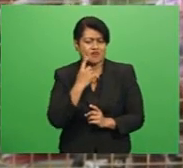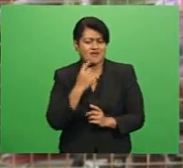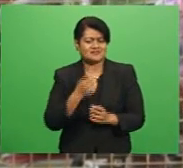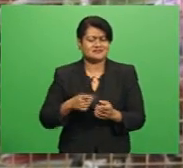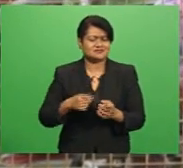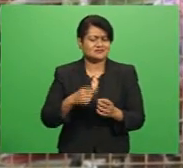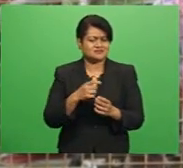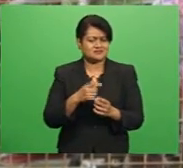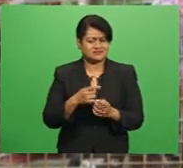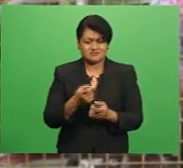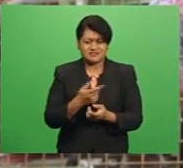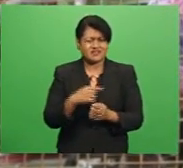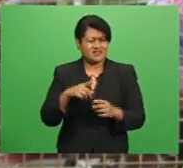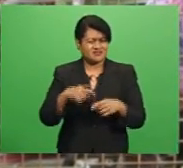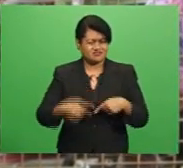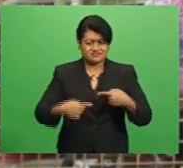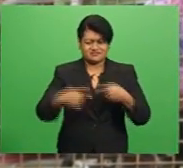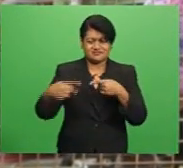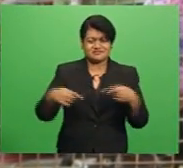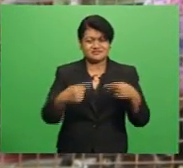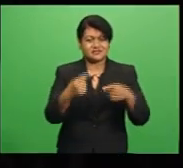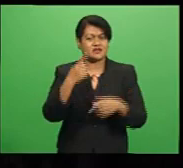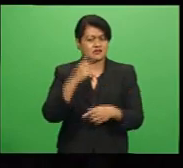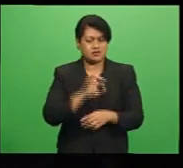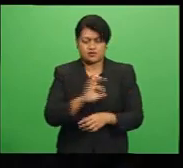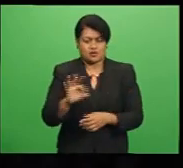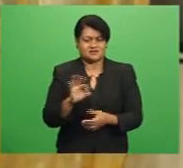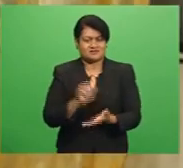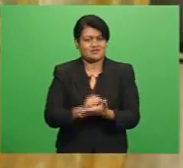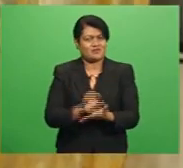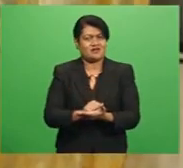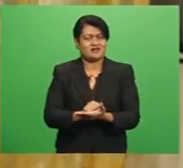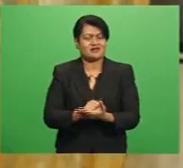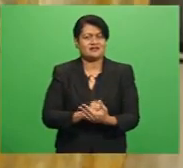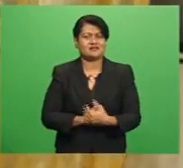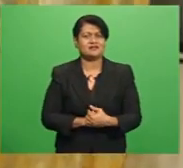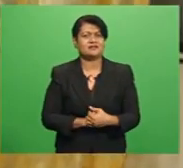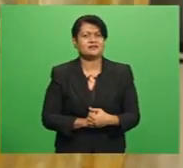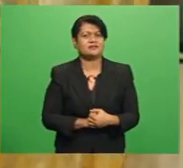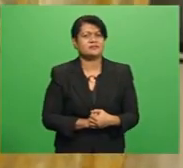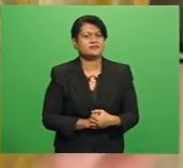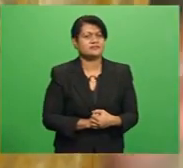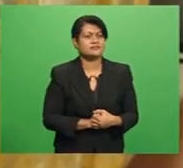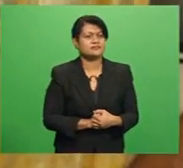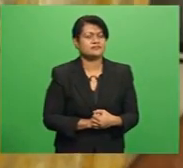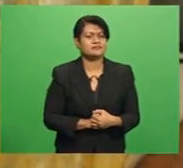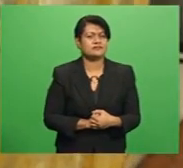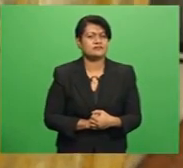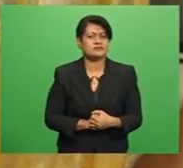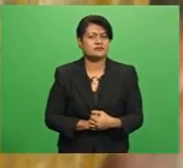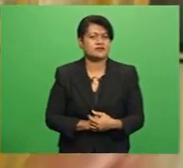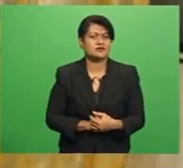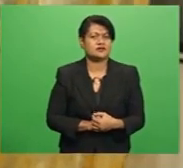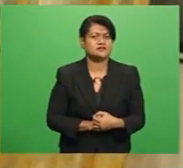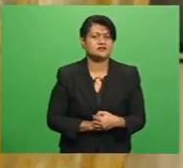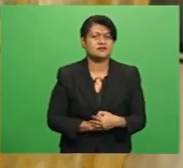grievances have not been dealt with according to their expectations. The party is confident that despite all